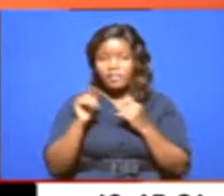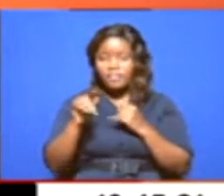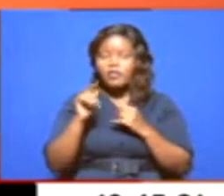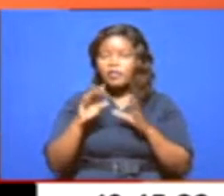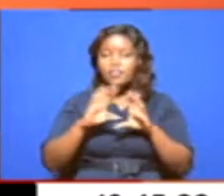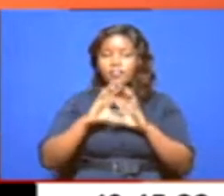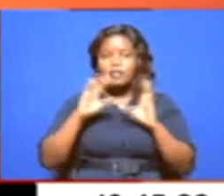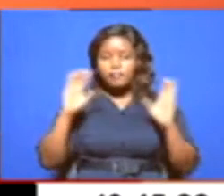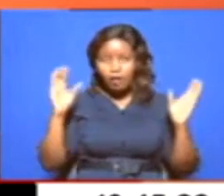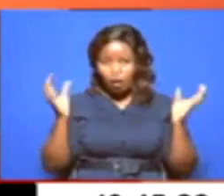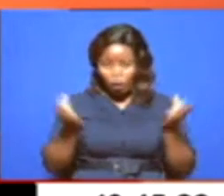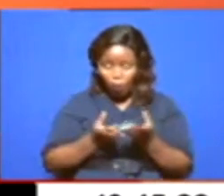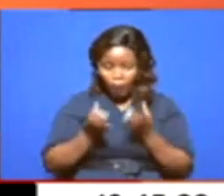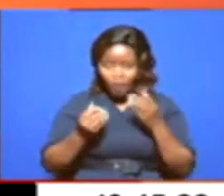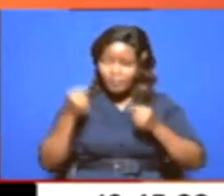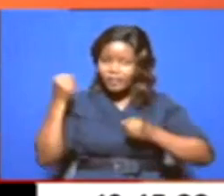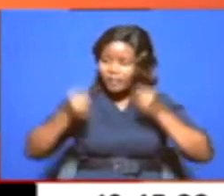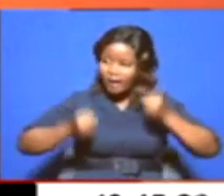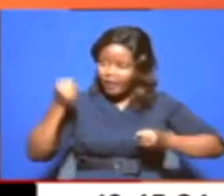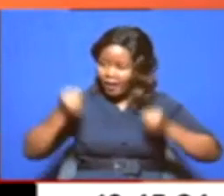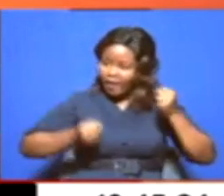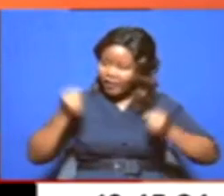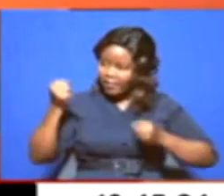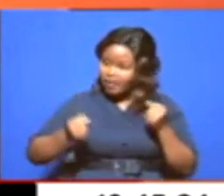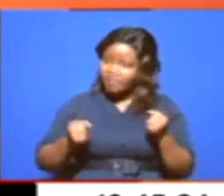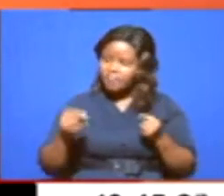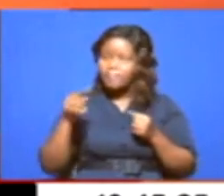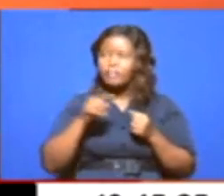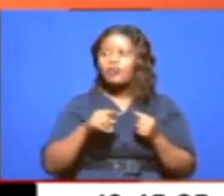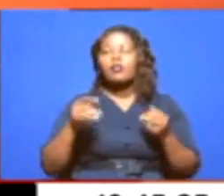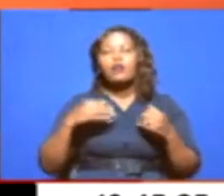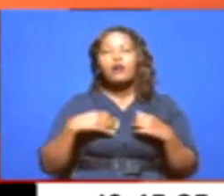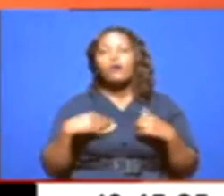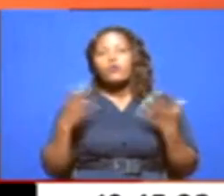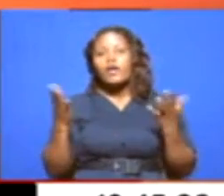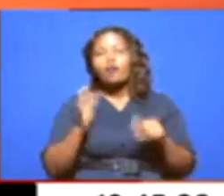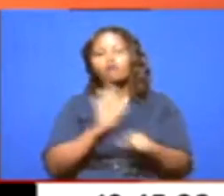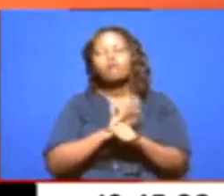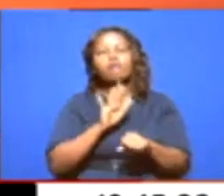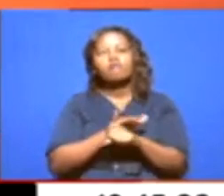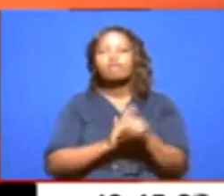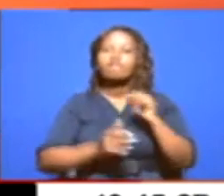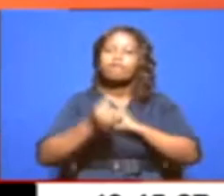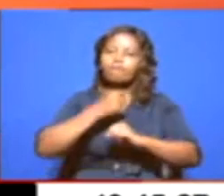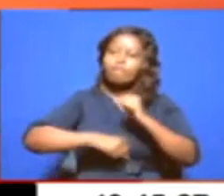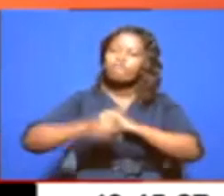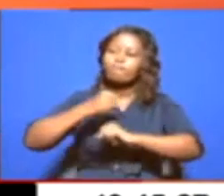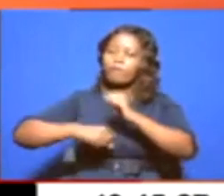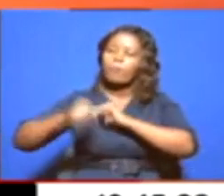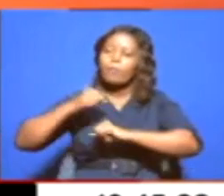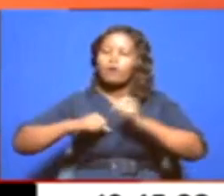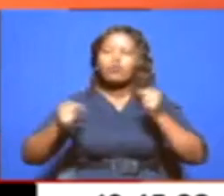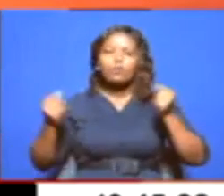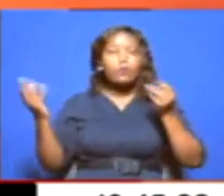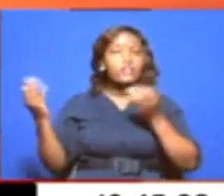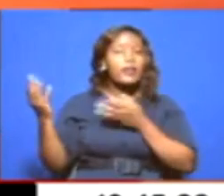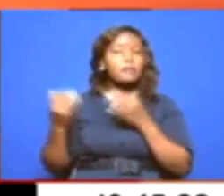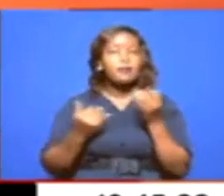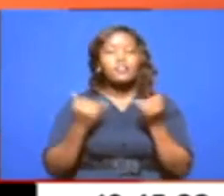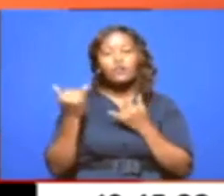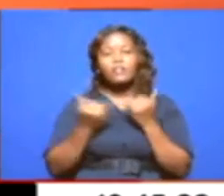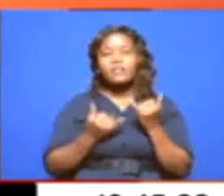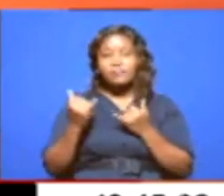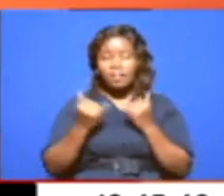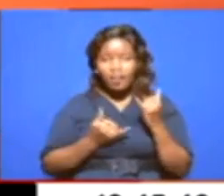event when it comes to cross country. So there's lots of action that you can expect on Saturday. The best of the world in cross country will